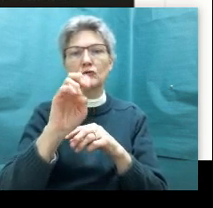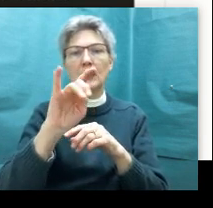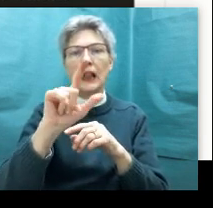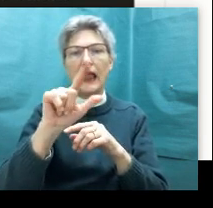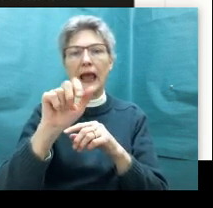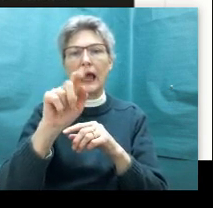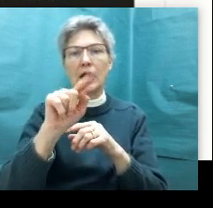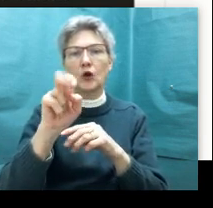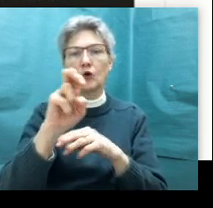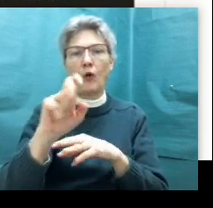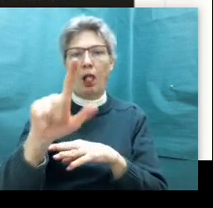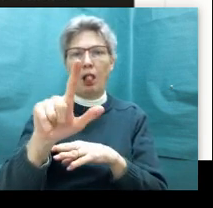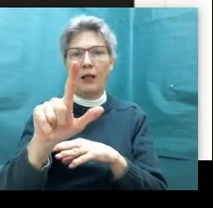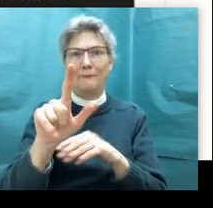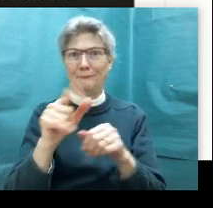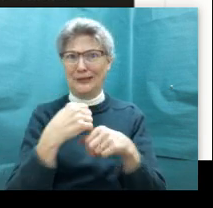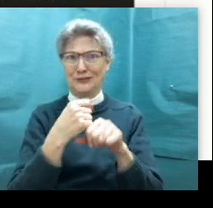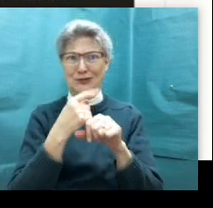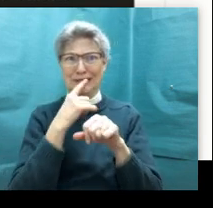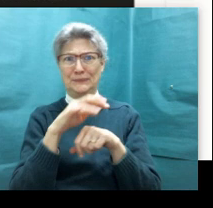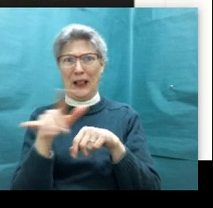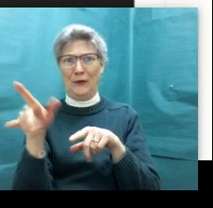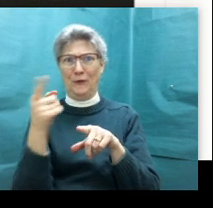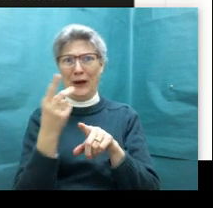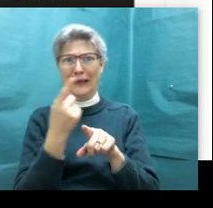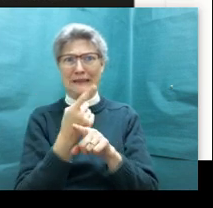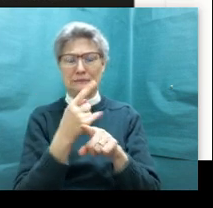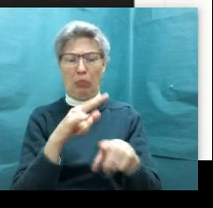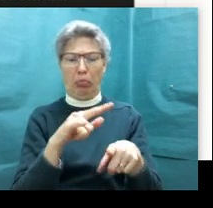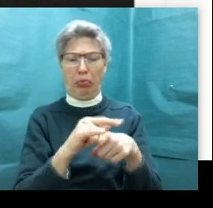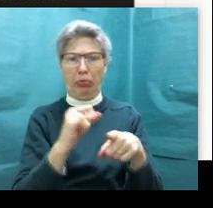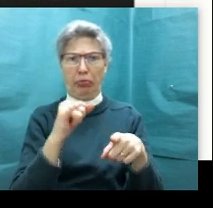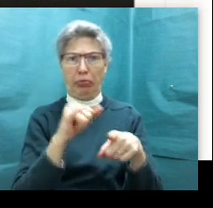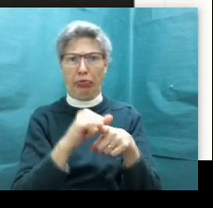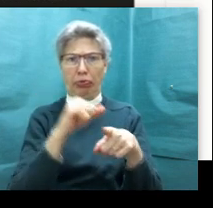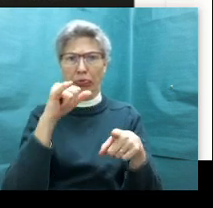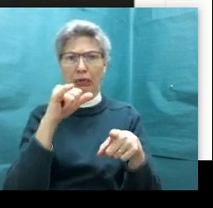quadrilateral, I got to say it slow to make sure I spell it right, quadrilateral